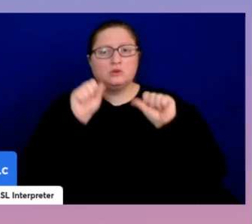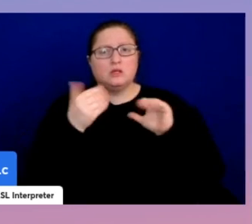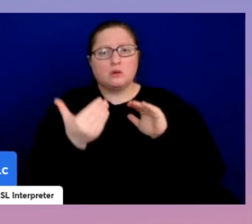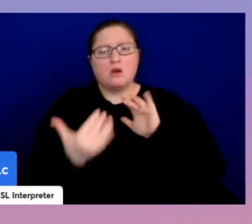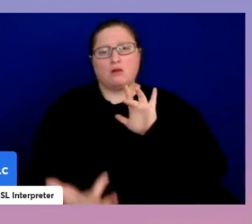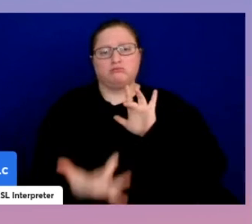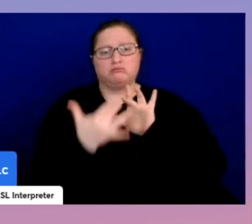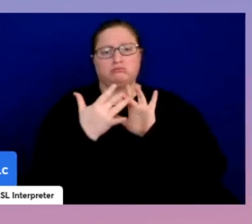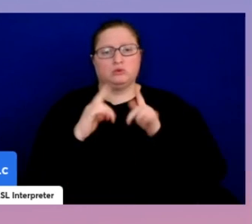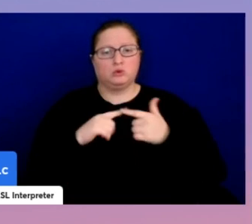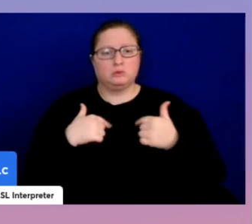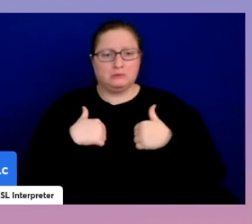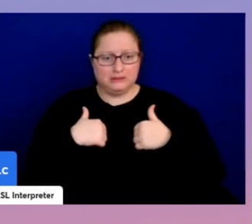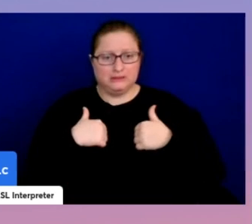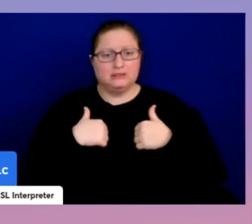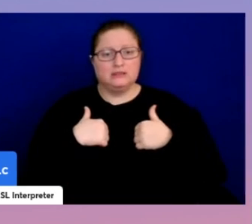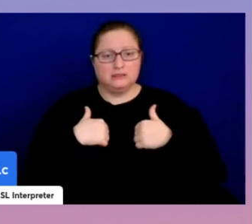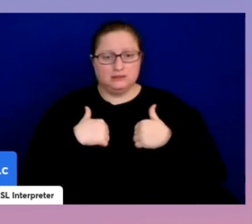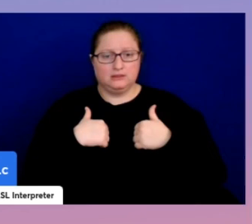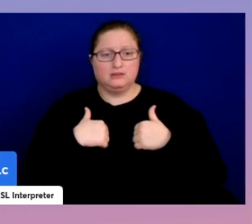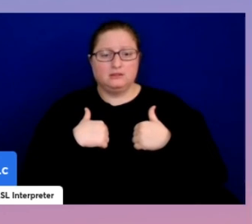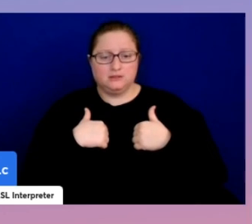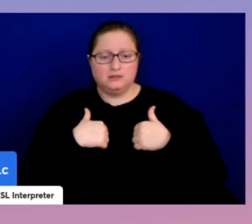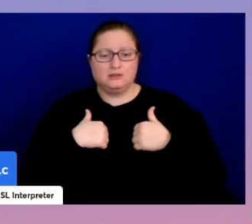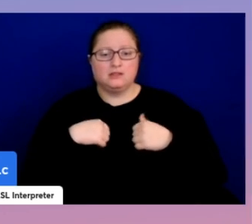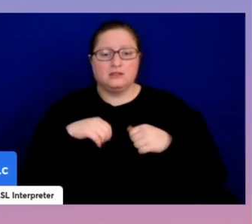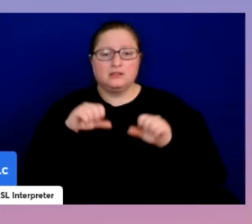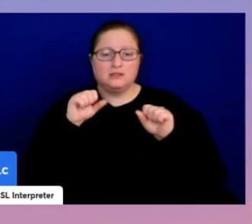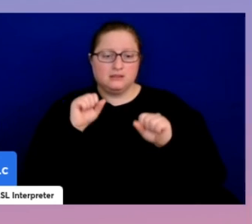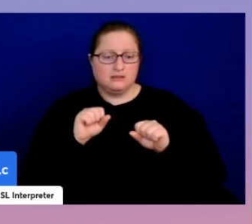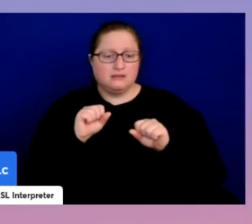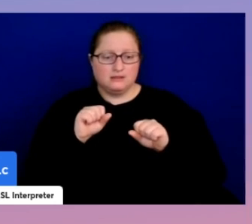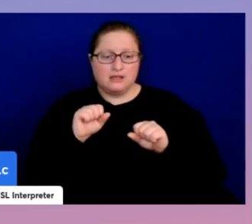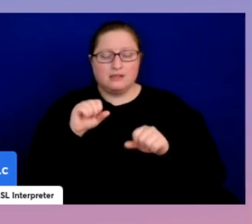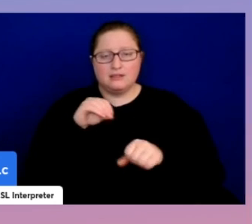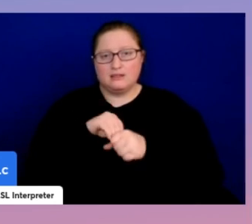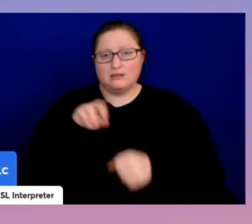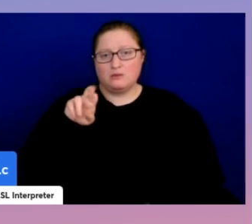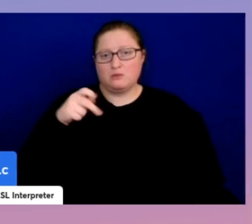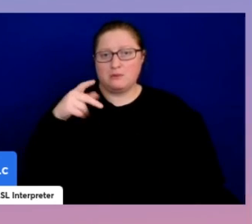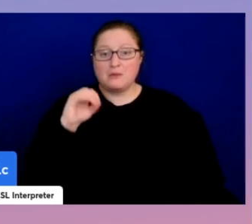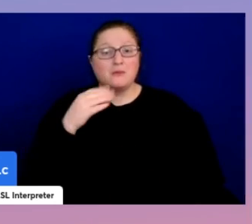to me by or issue in the repo. So thank you for today.